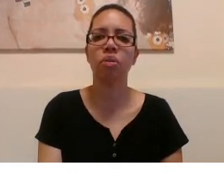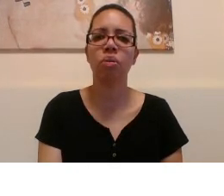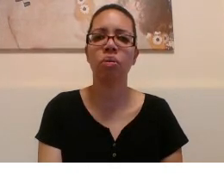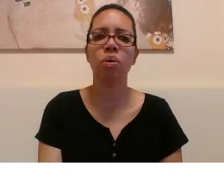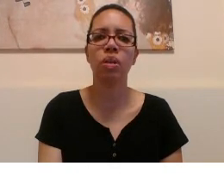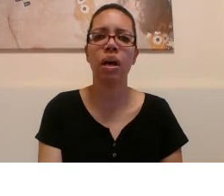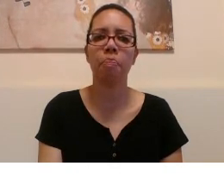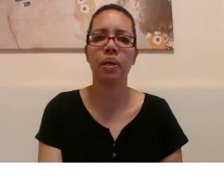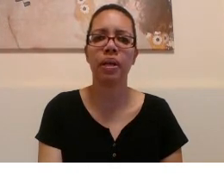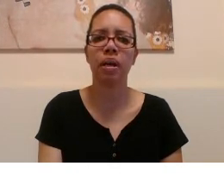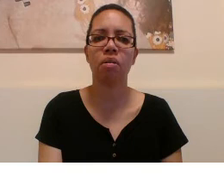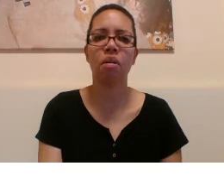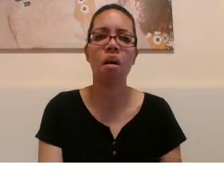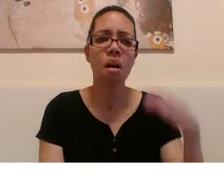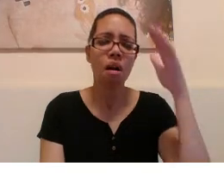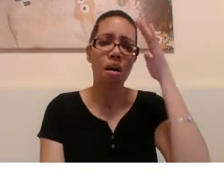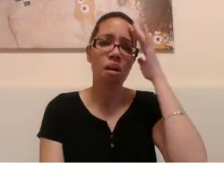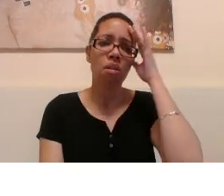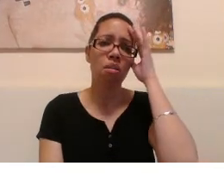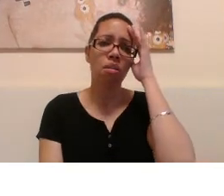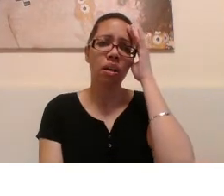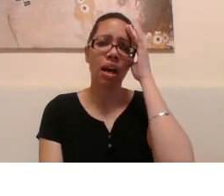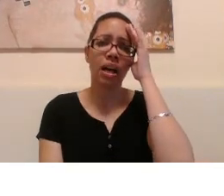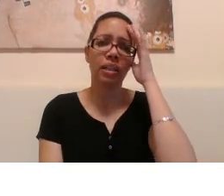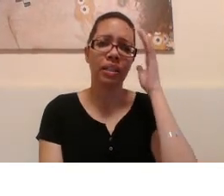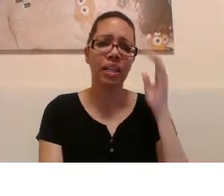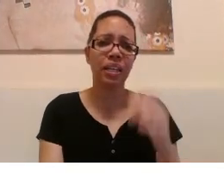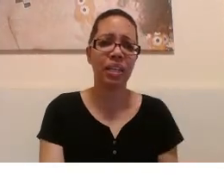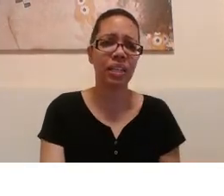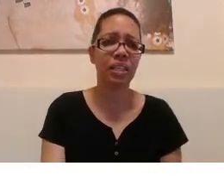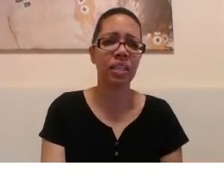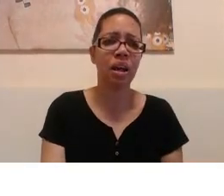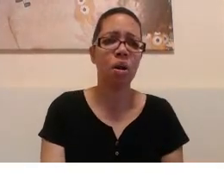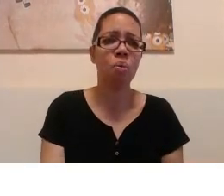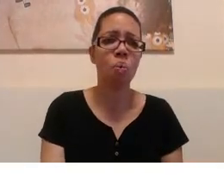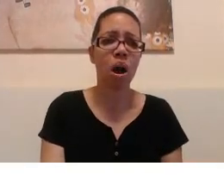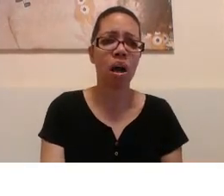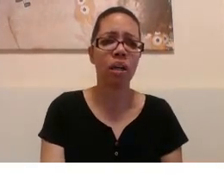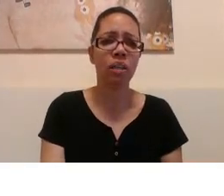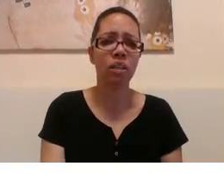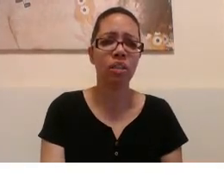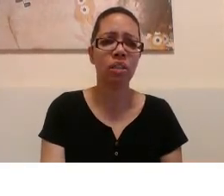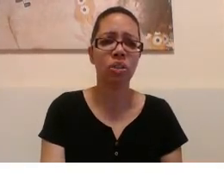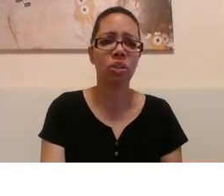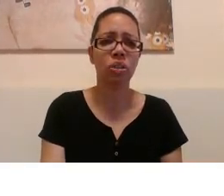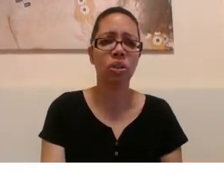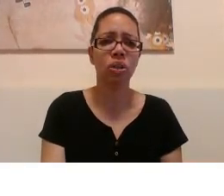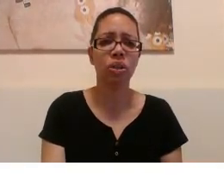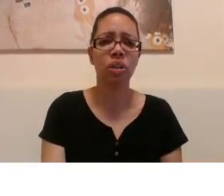Oh no, what happened now? Look at this!